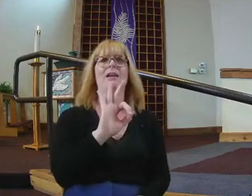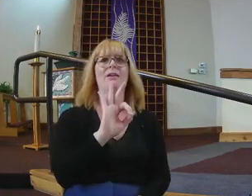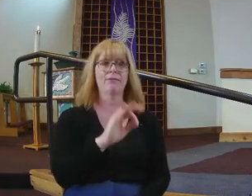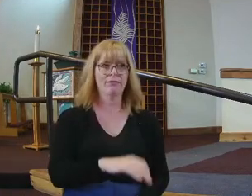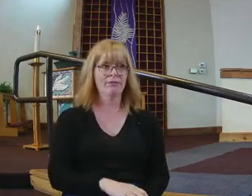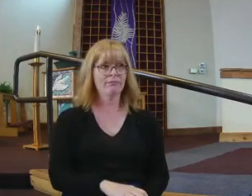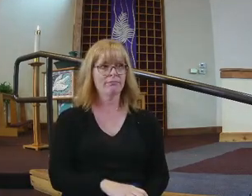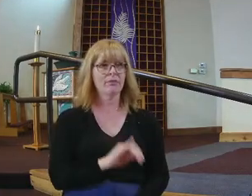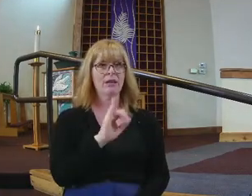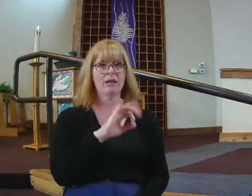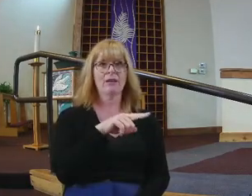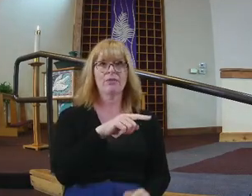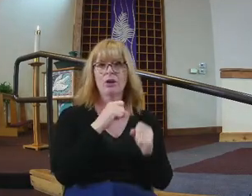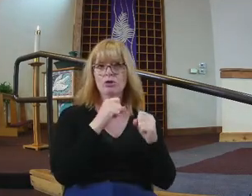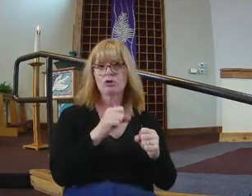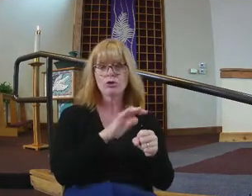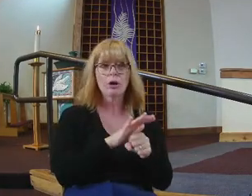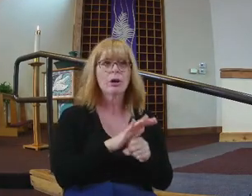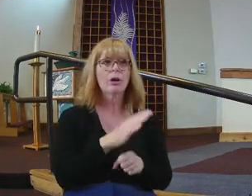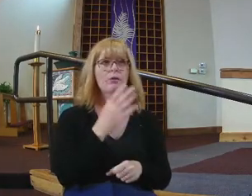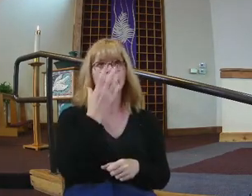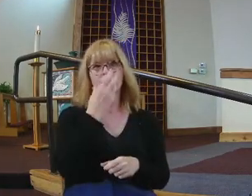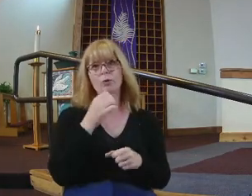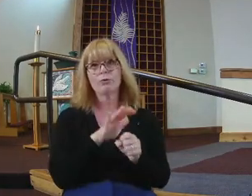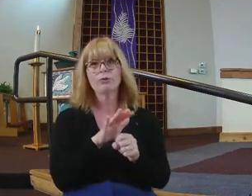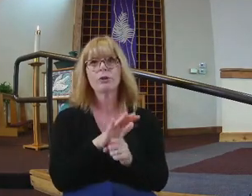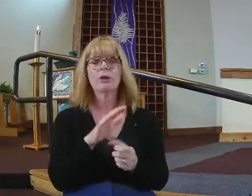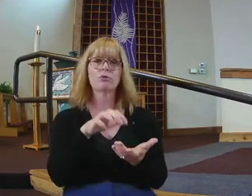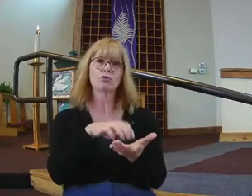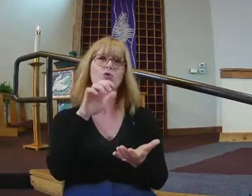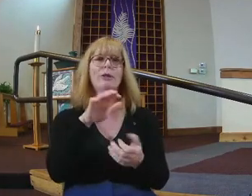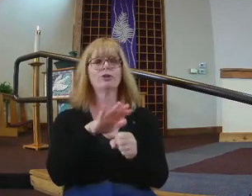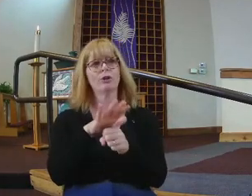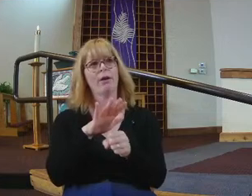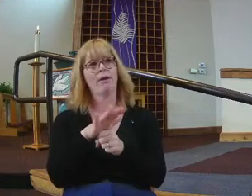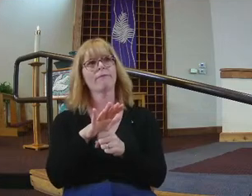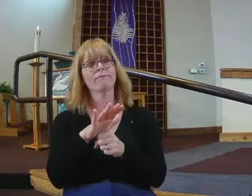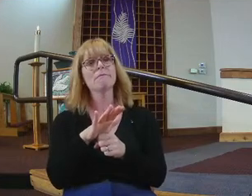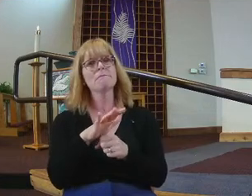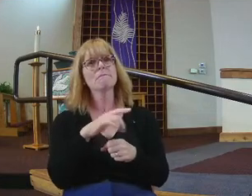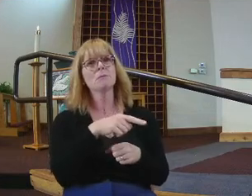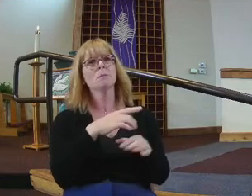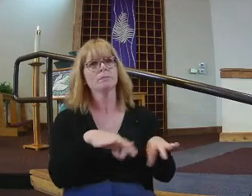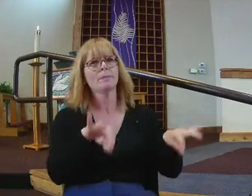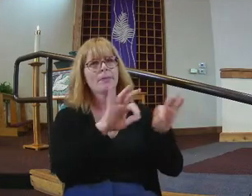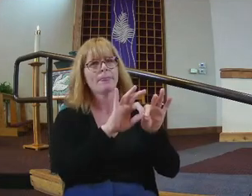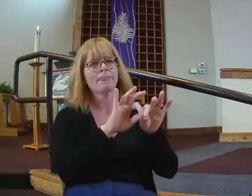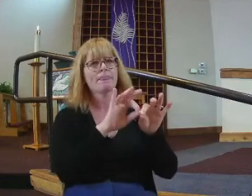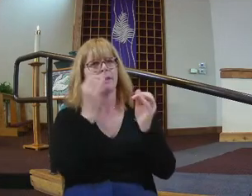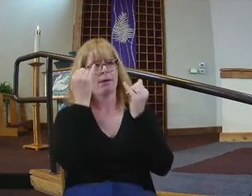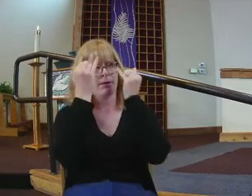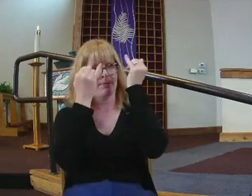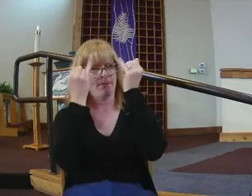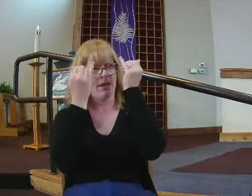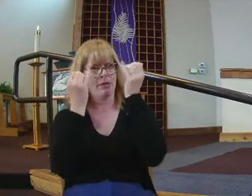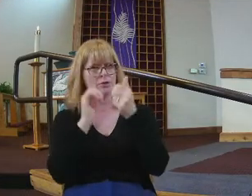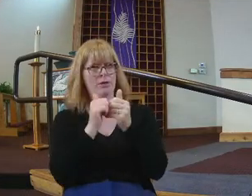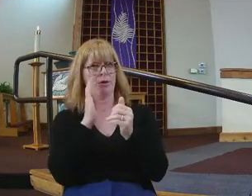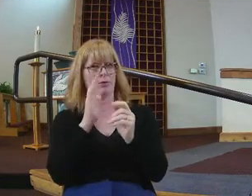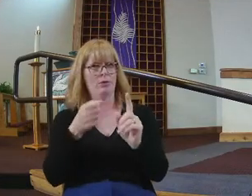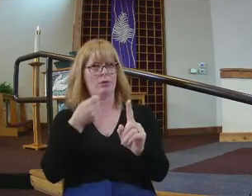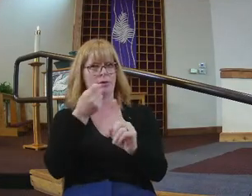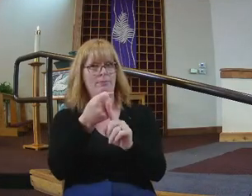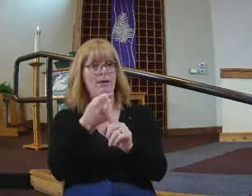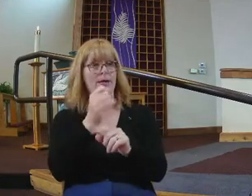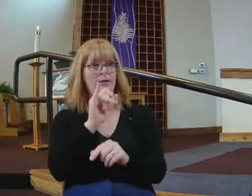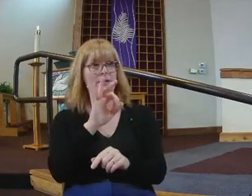they are tall enough or strong enough or beautiful enough or richer enough. Imagine what difference it would make if your children